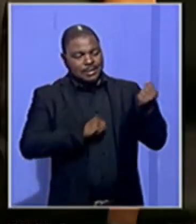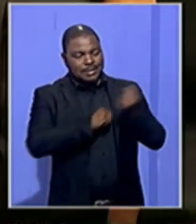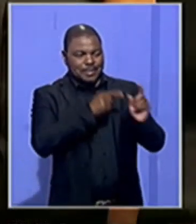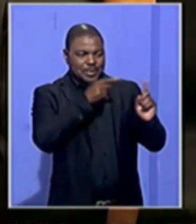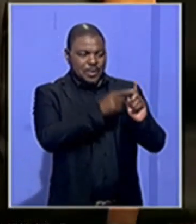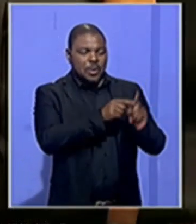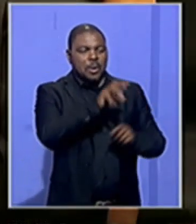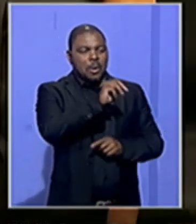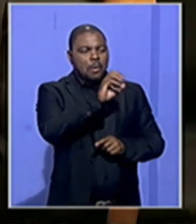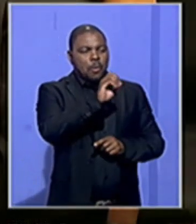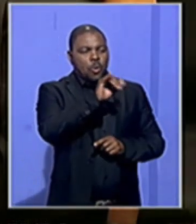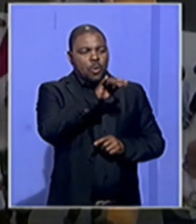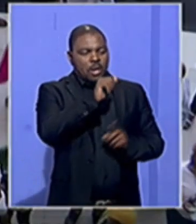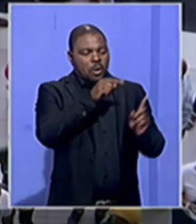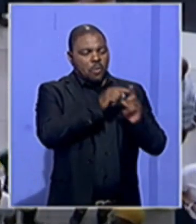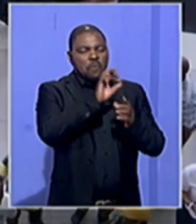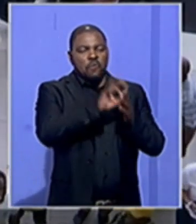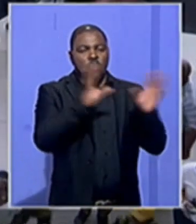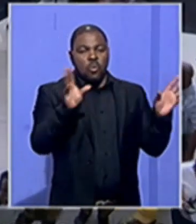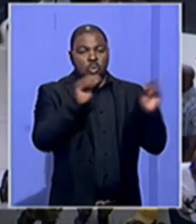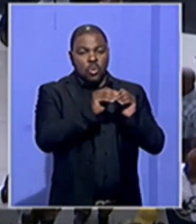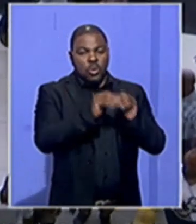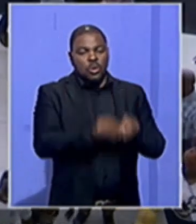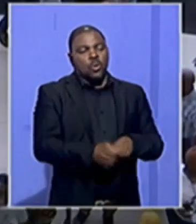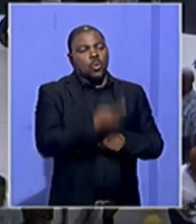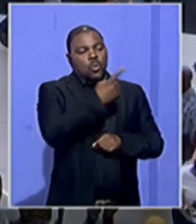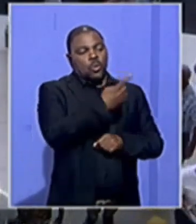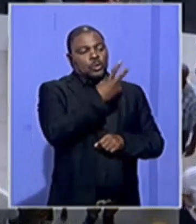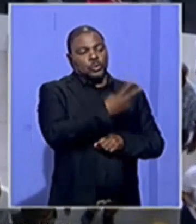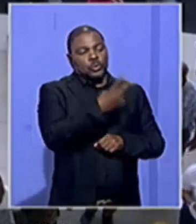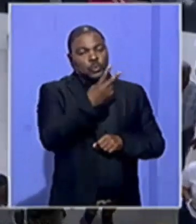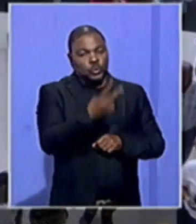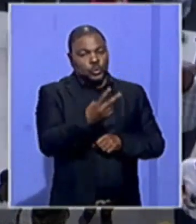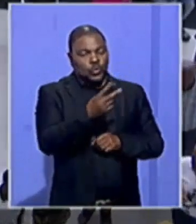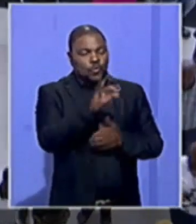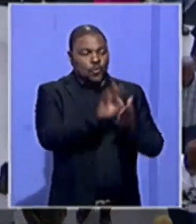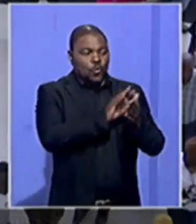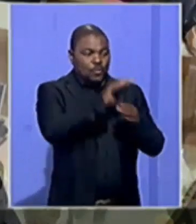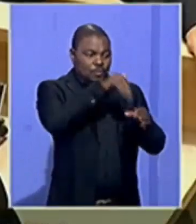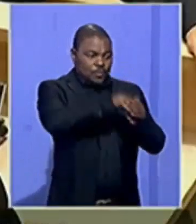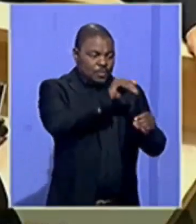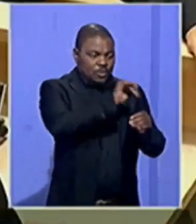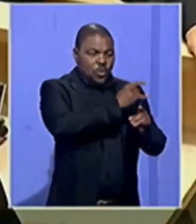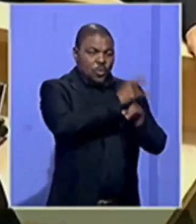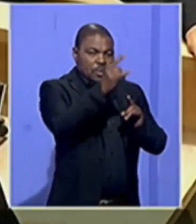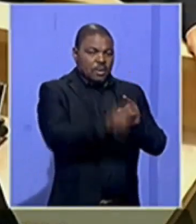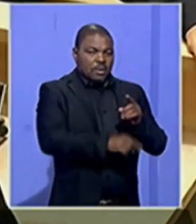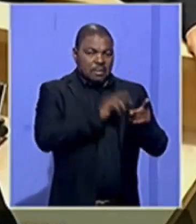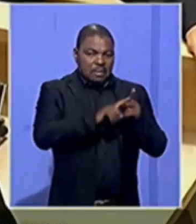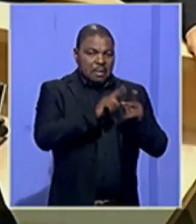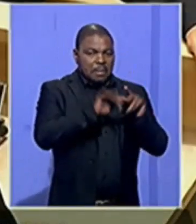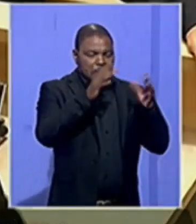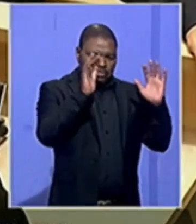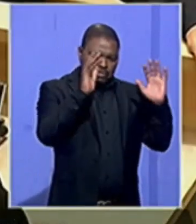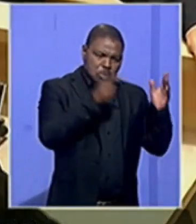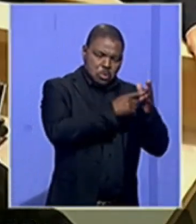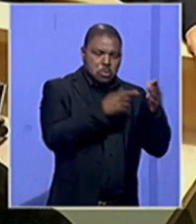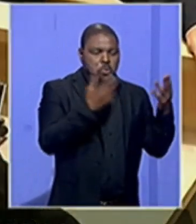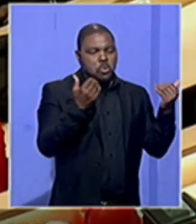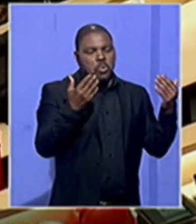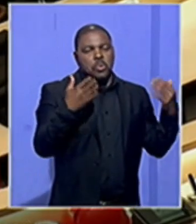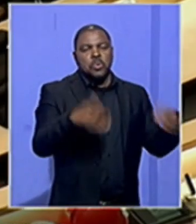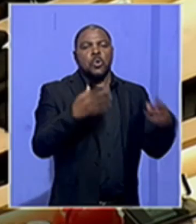yo a boneng divoutu di le 122. Fa bontsi bo ne bo tlotlomatsa le go amogela Moya jaaka meyara yo